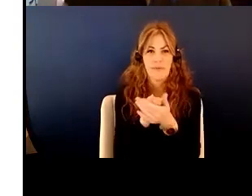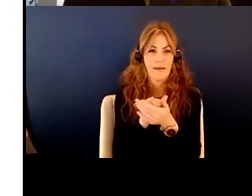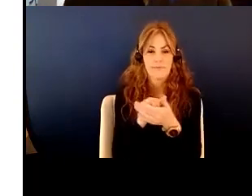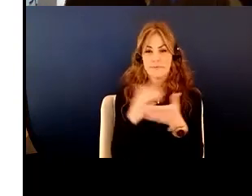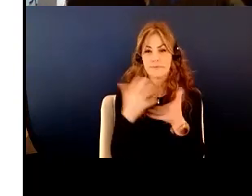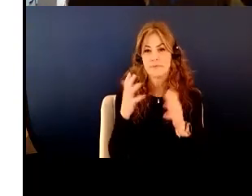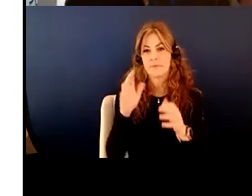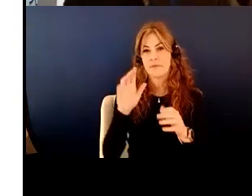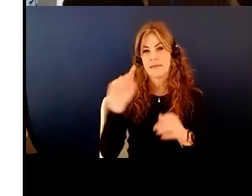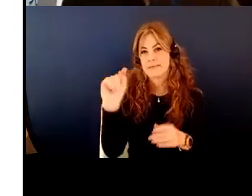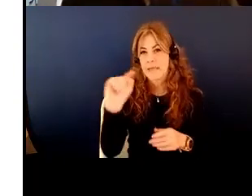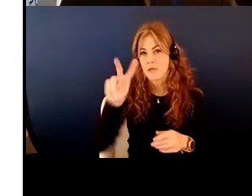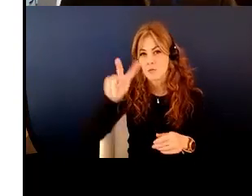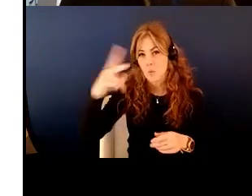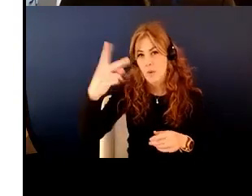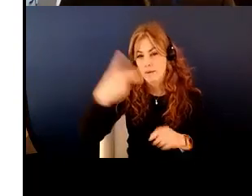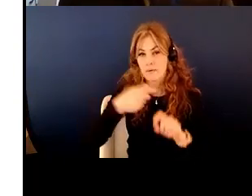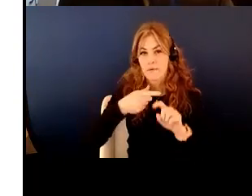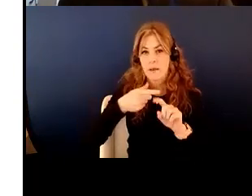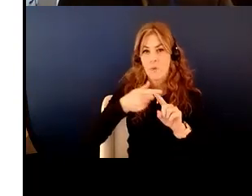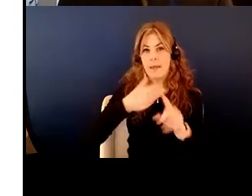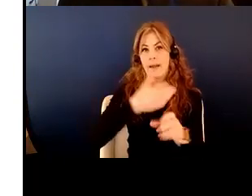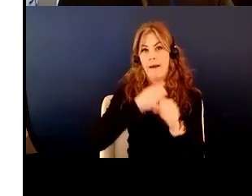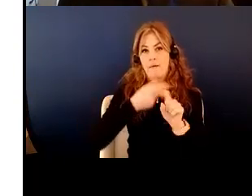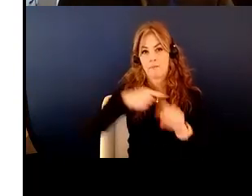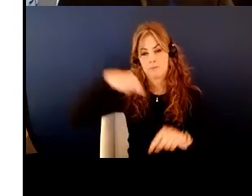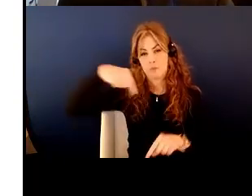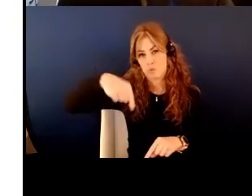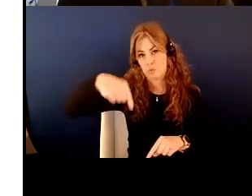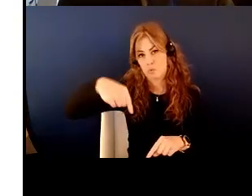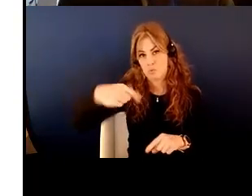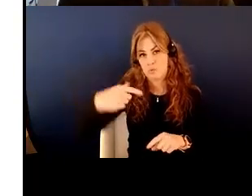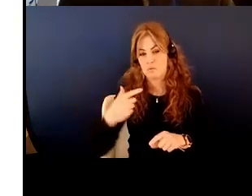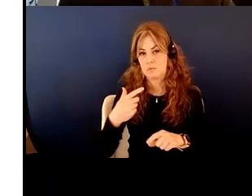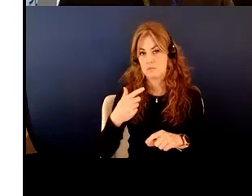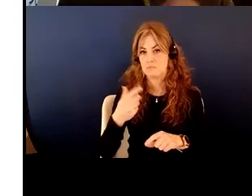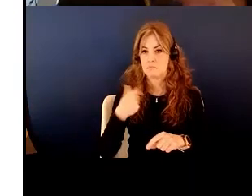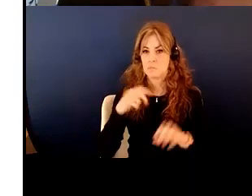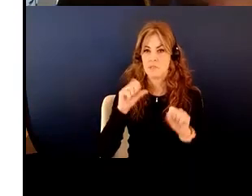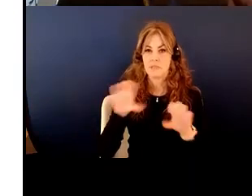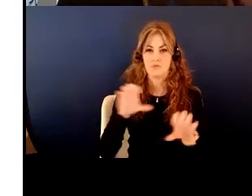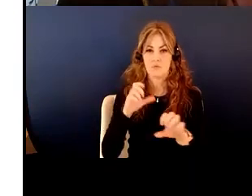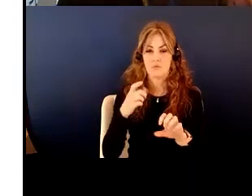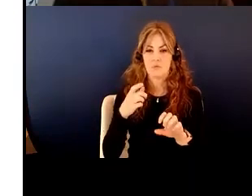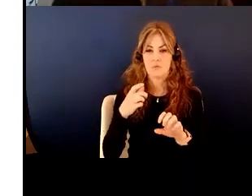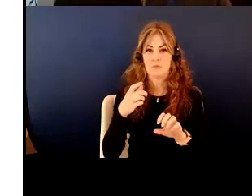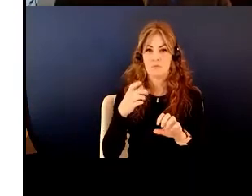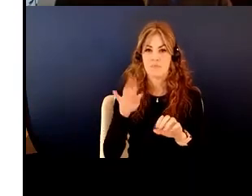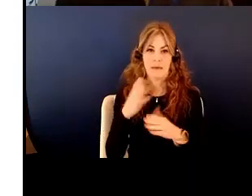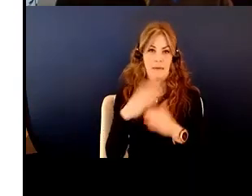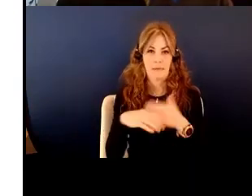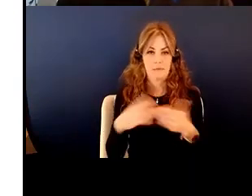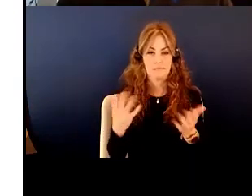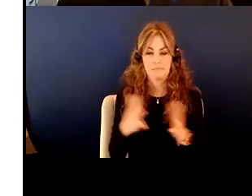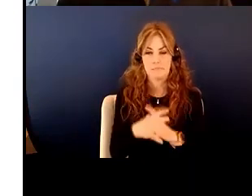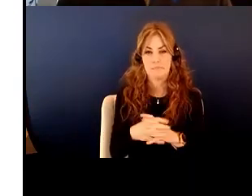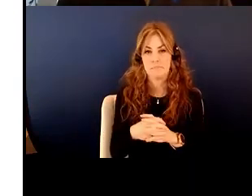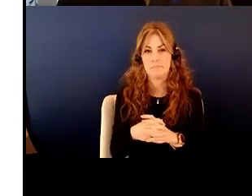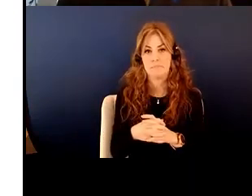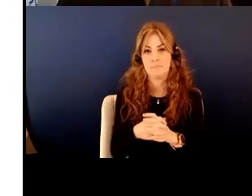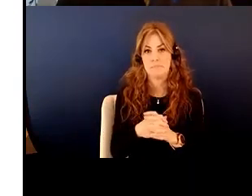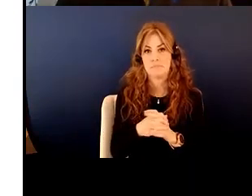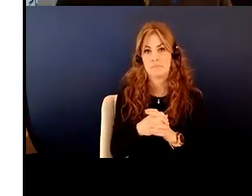tau squared that's derived from Q that we could largely do by hand. There